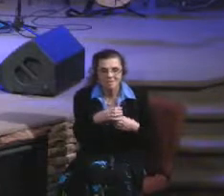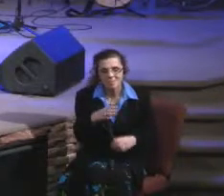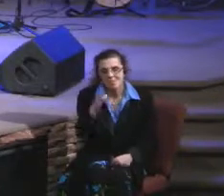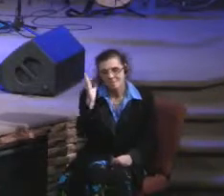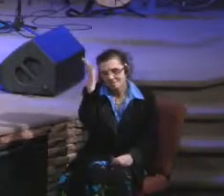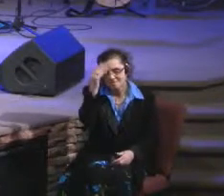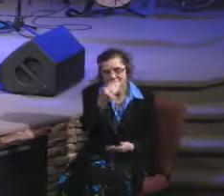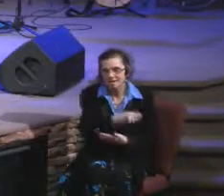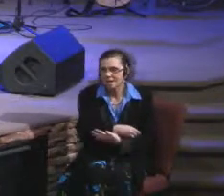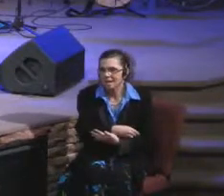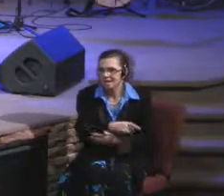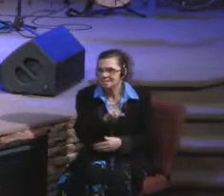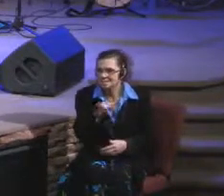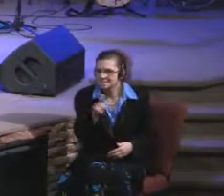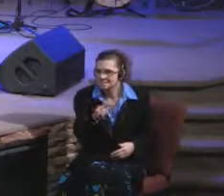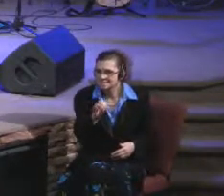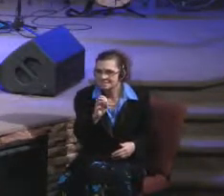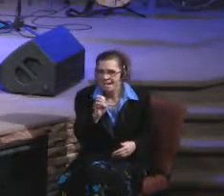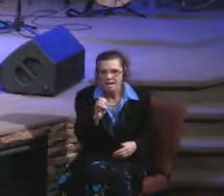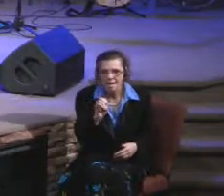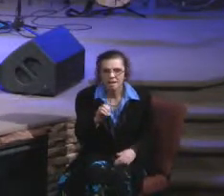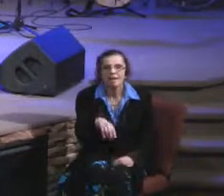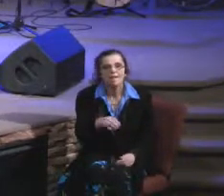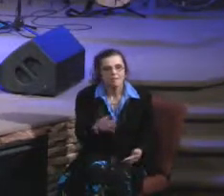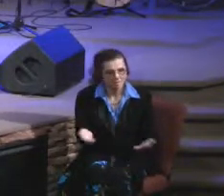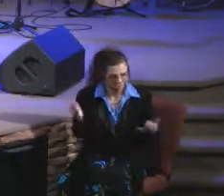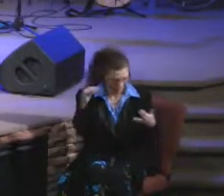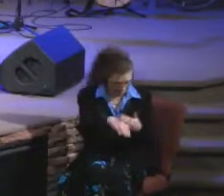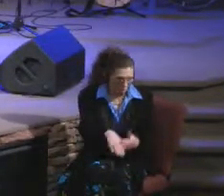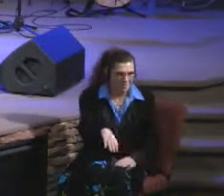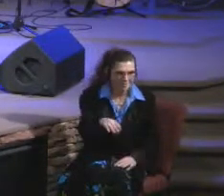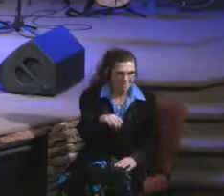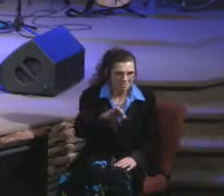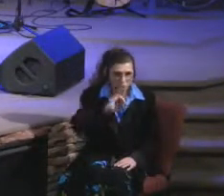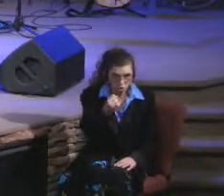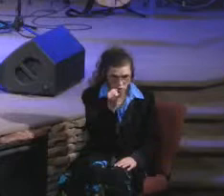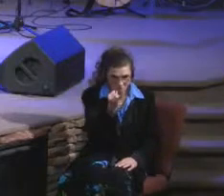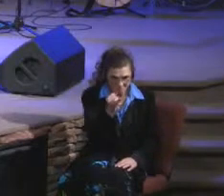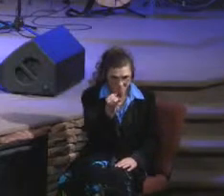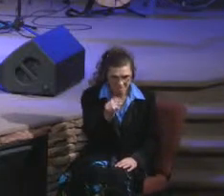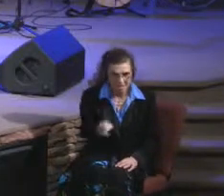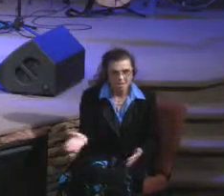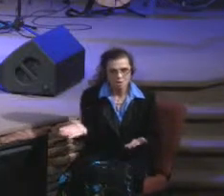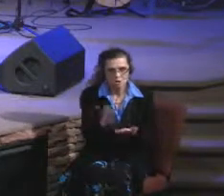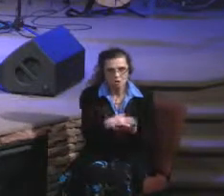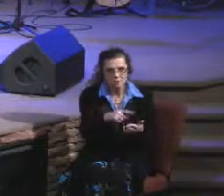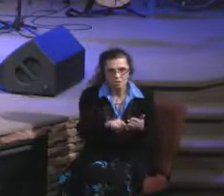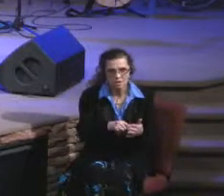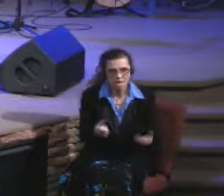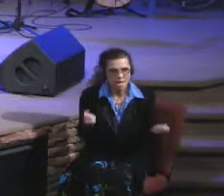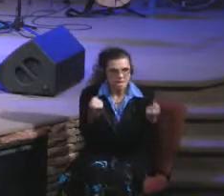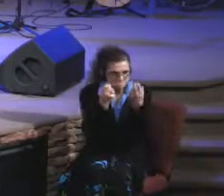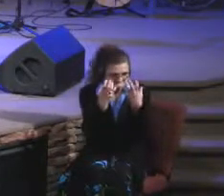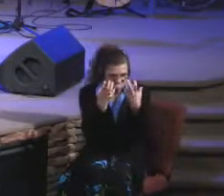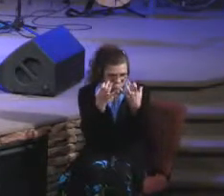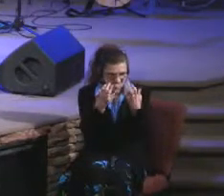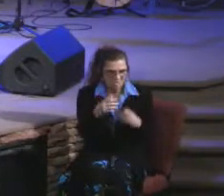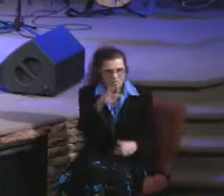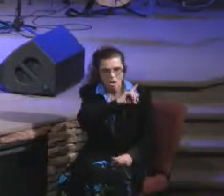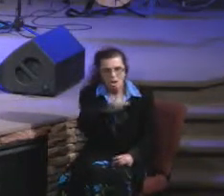of Zabdi, the son of Zerah of the tribe of Judah, took of the accursed thing, and the anger of the Lord was kindled